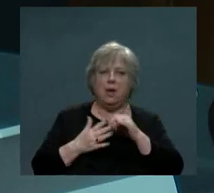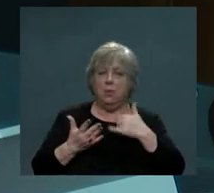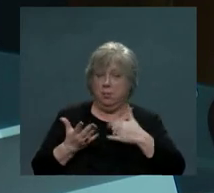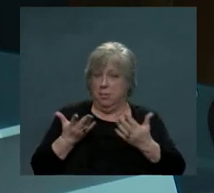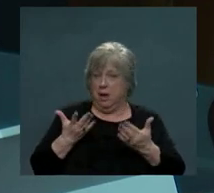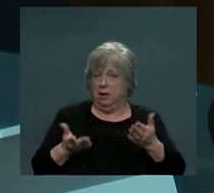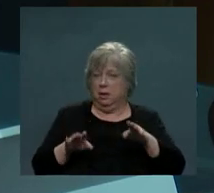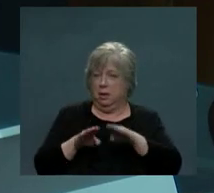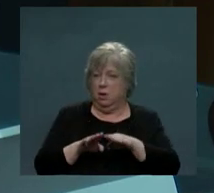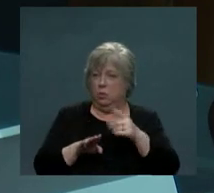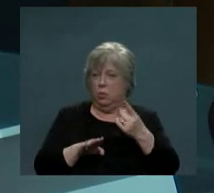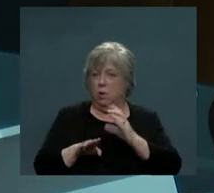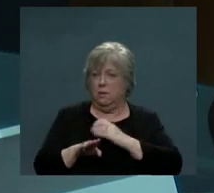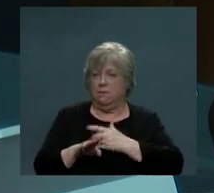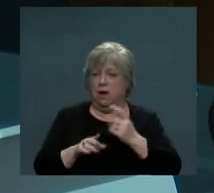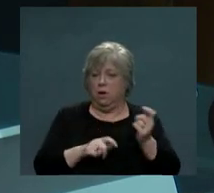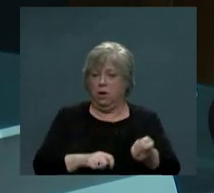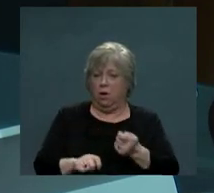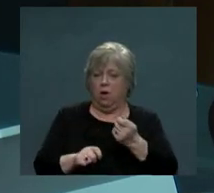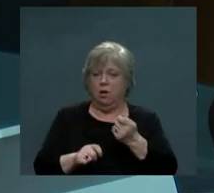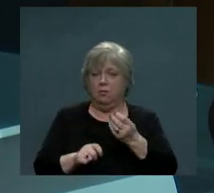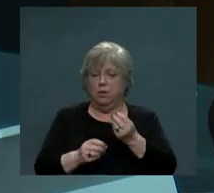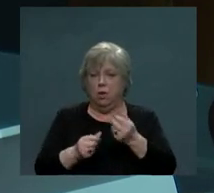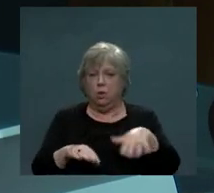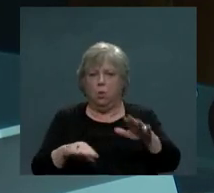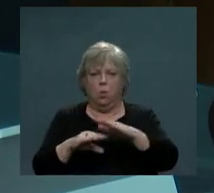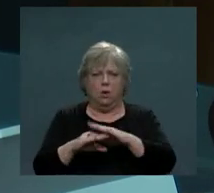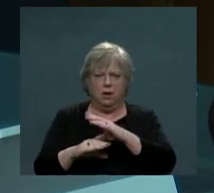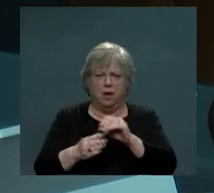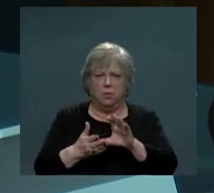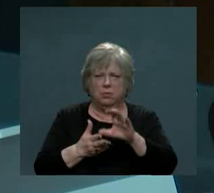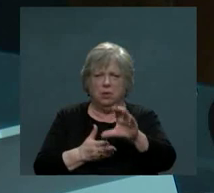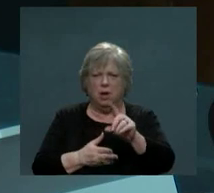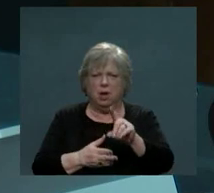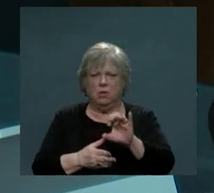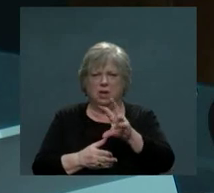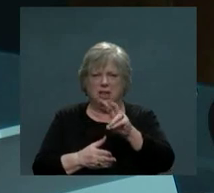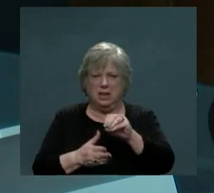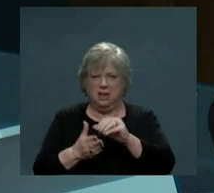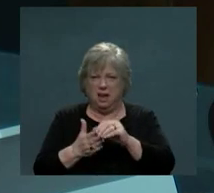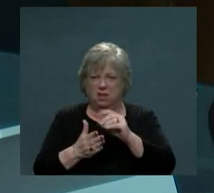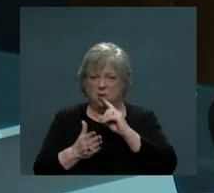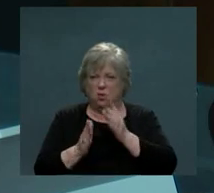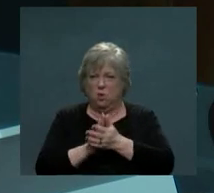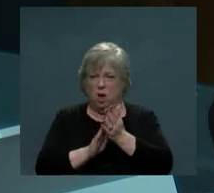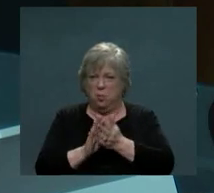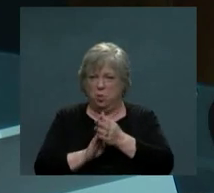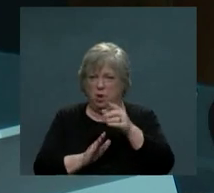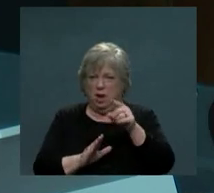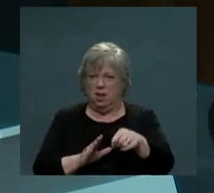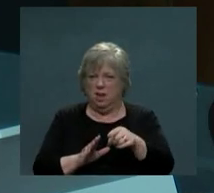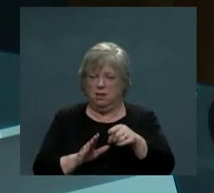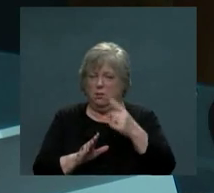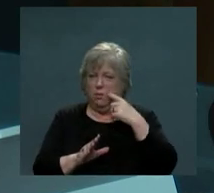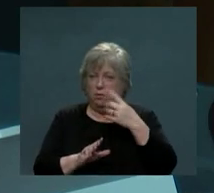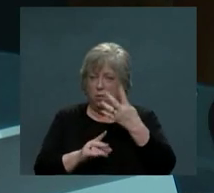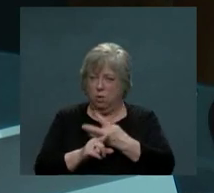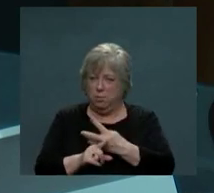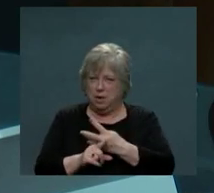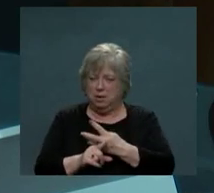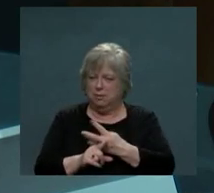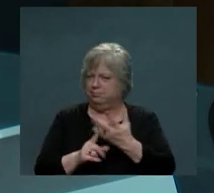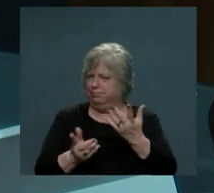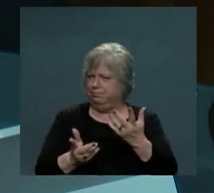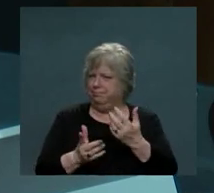golf courses and we're doing $160,000 to operate this for 4 months, Bruce,